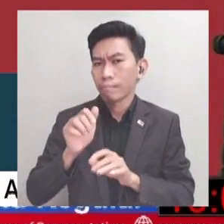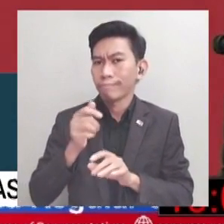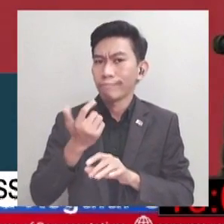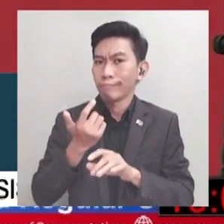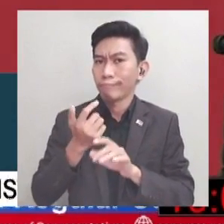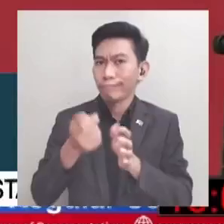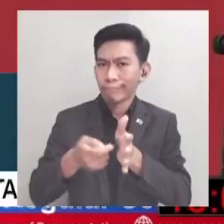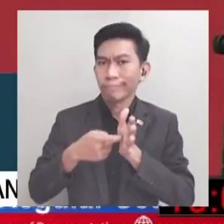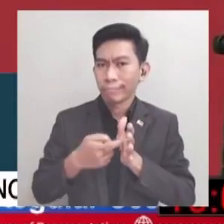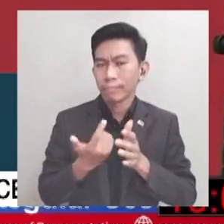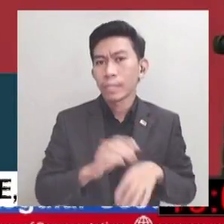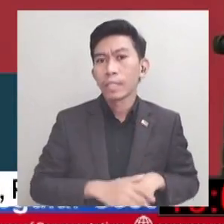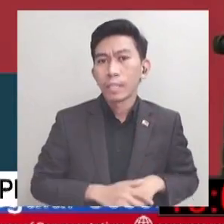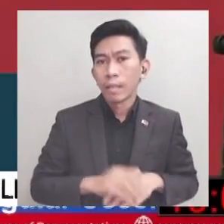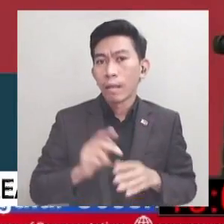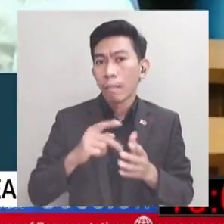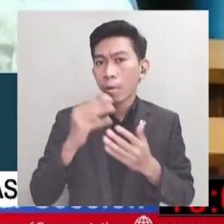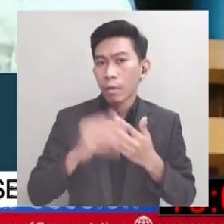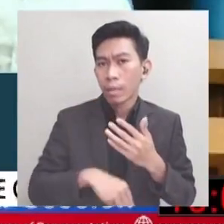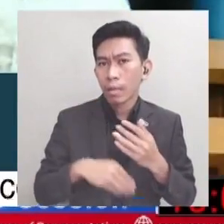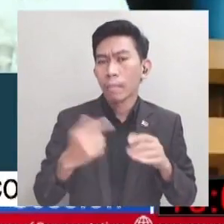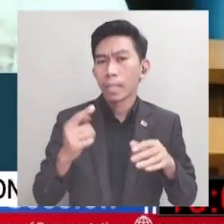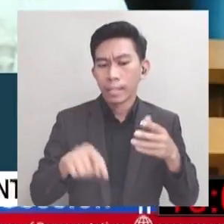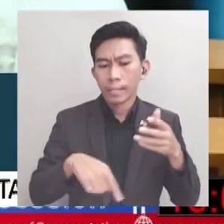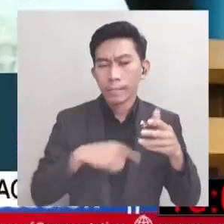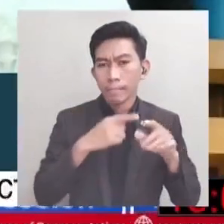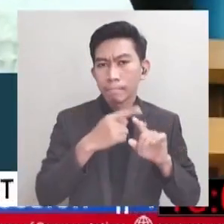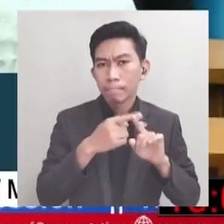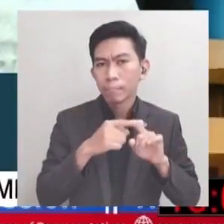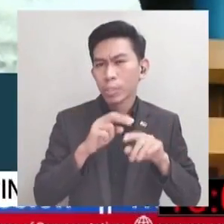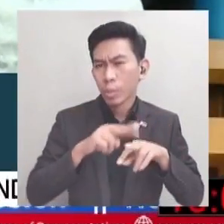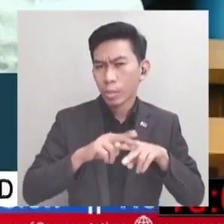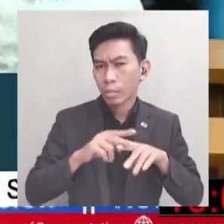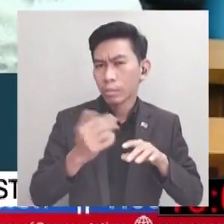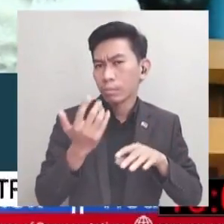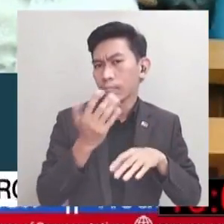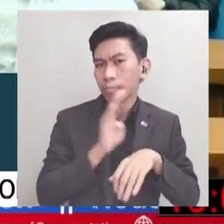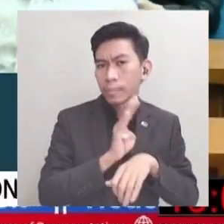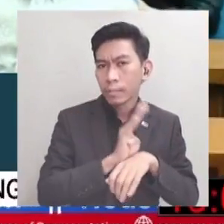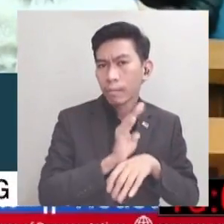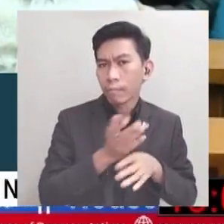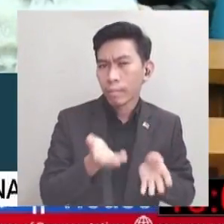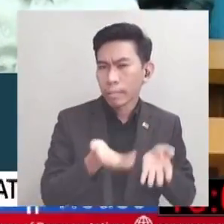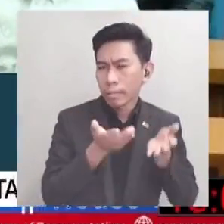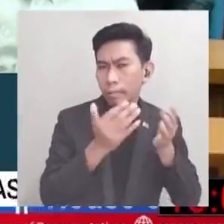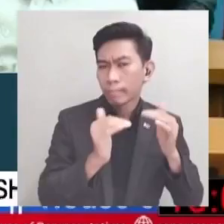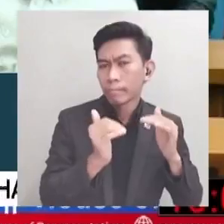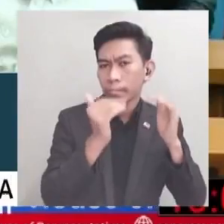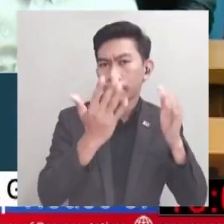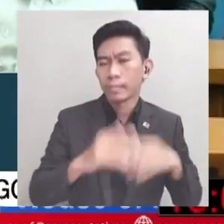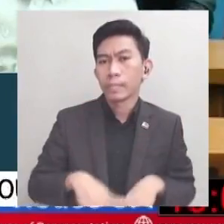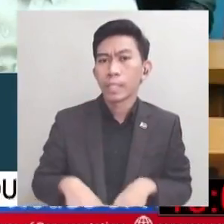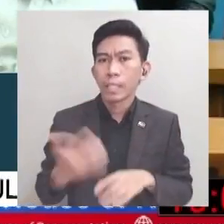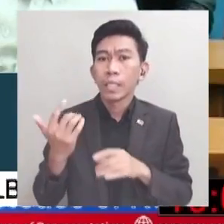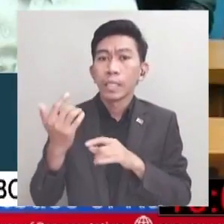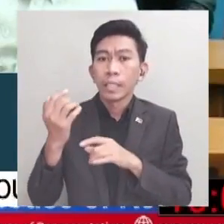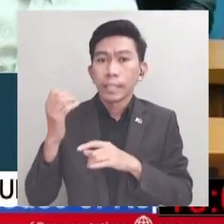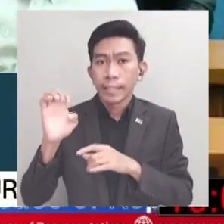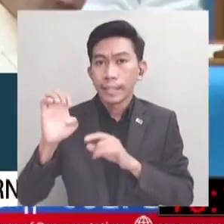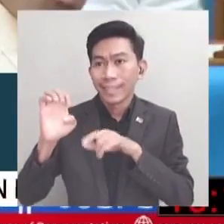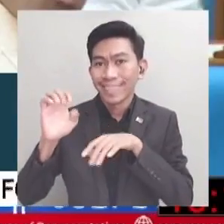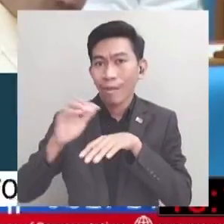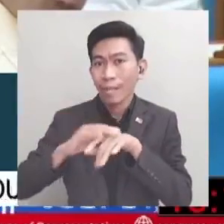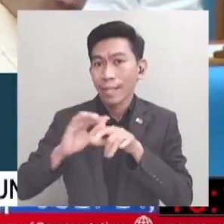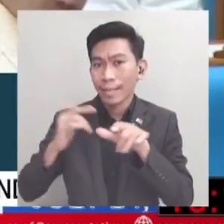Program, revitalizing the salt industry, valuation reform, e-government and e-governance, ease of paying